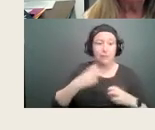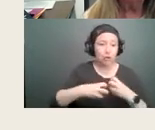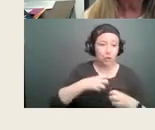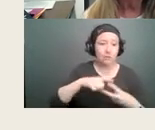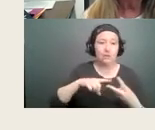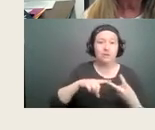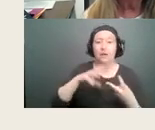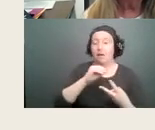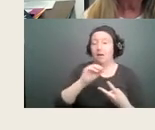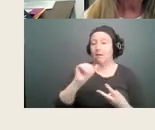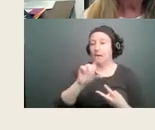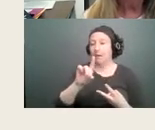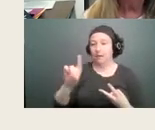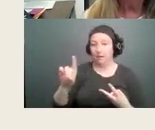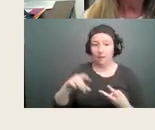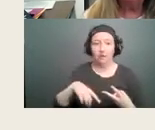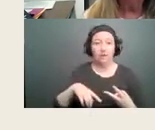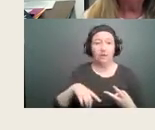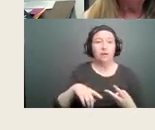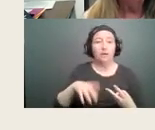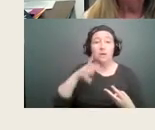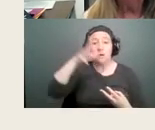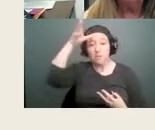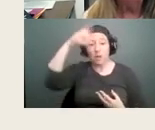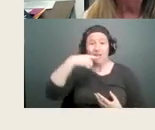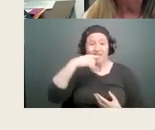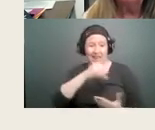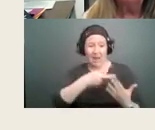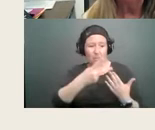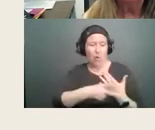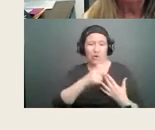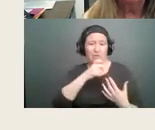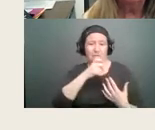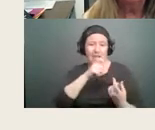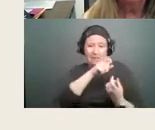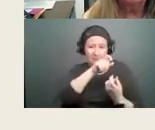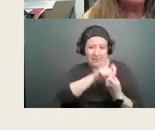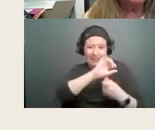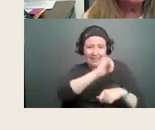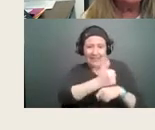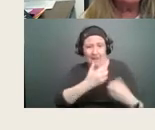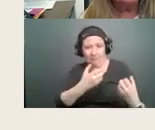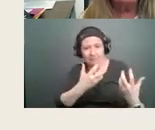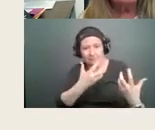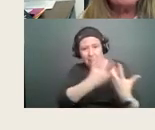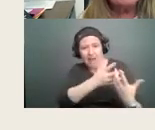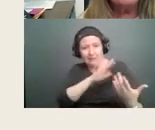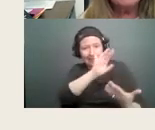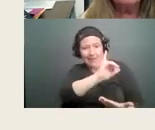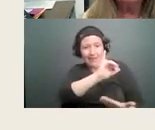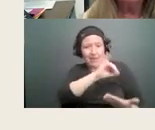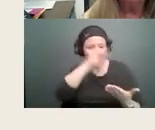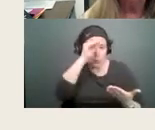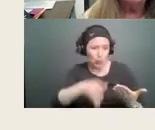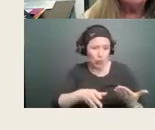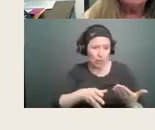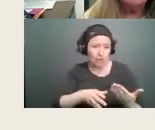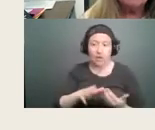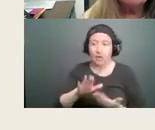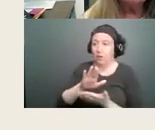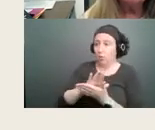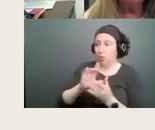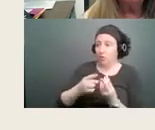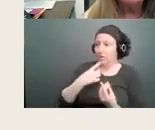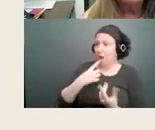is charging that the program did not include individualized supports. The school district countered, well, we